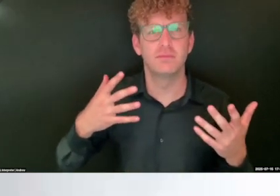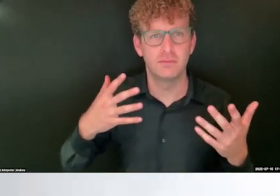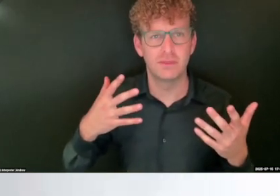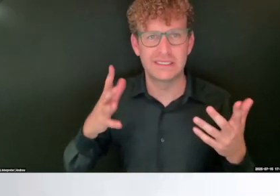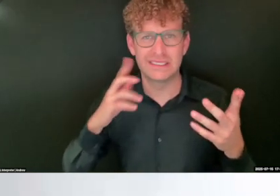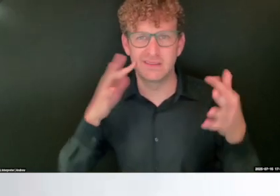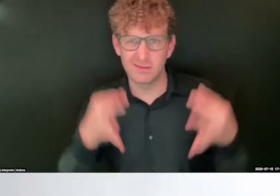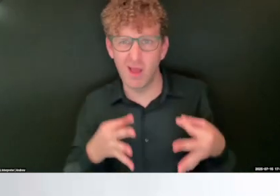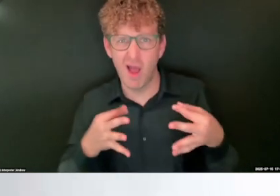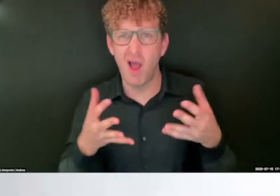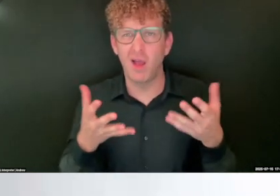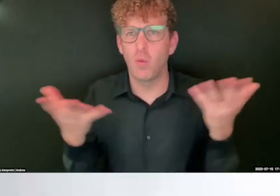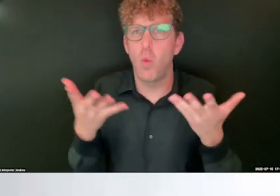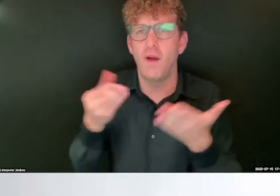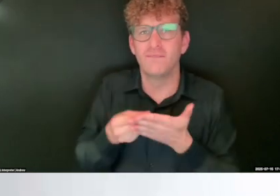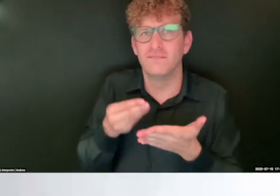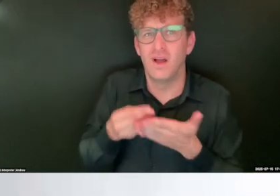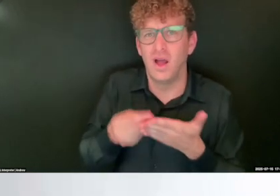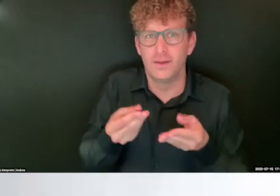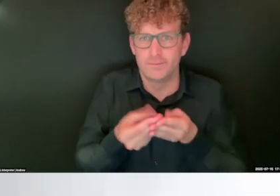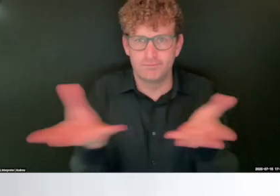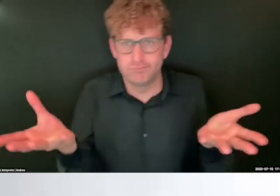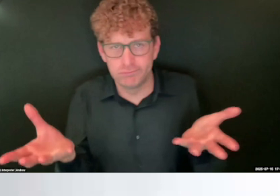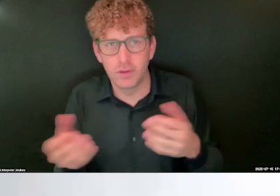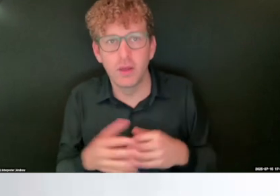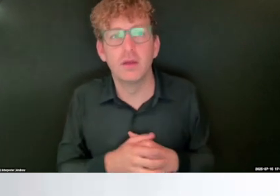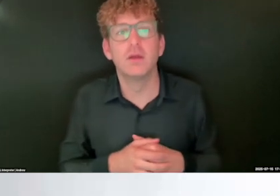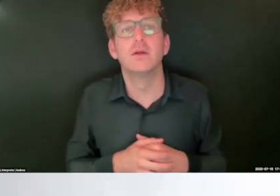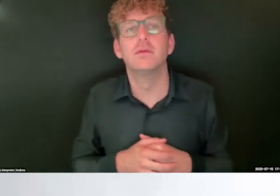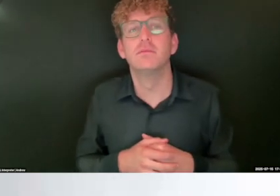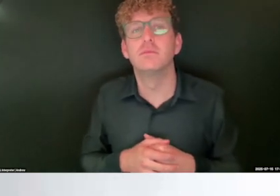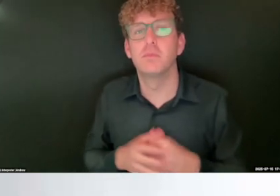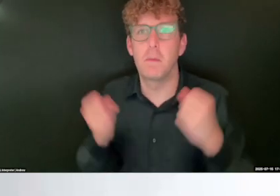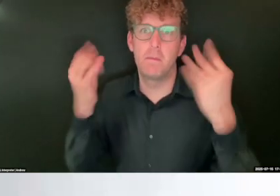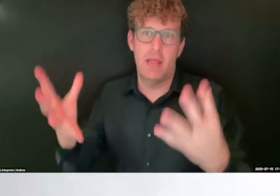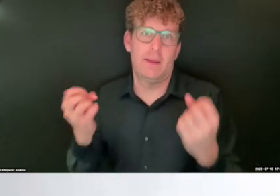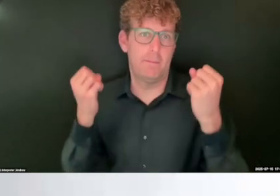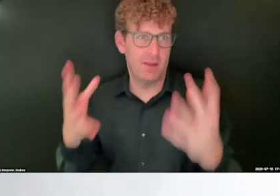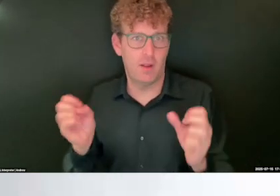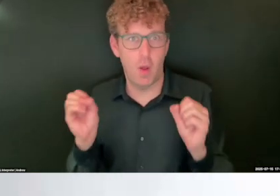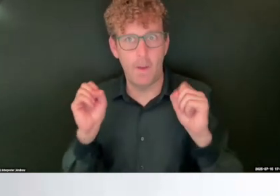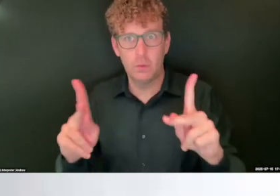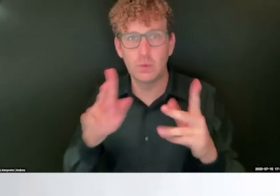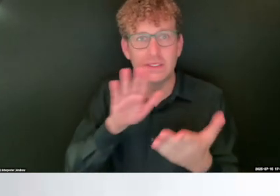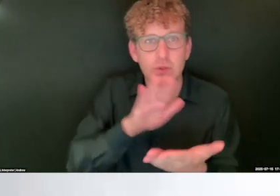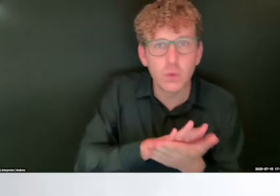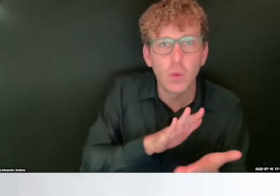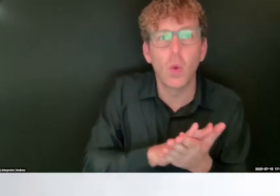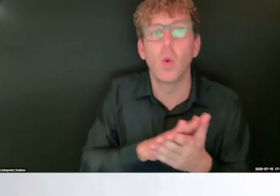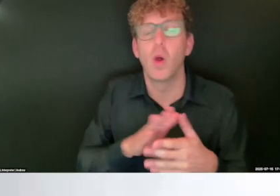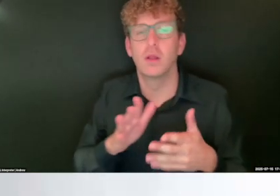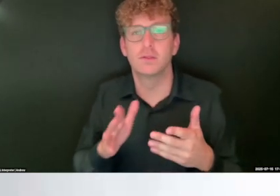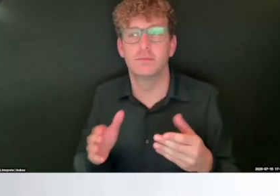grants, that there are many opportunities for schools to electrify through the mobility projects, and to consider